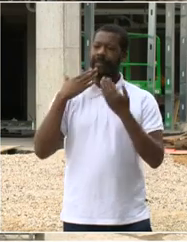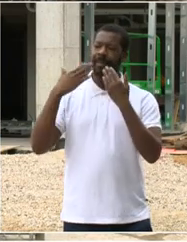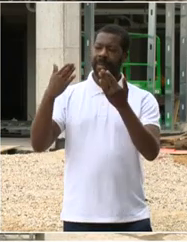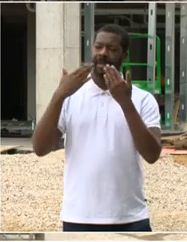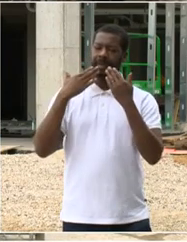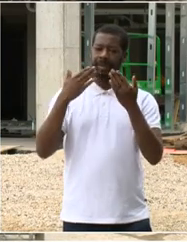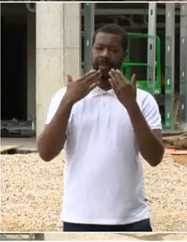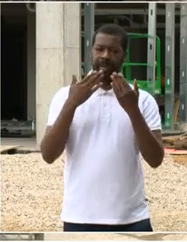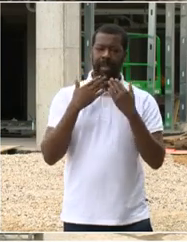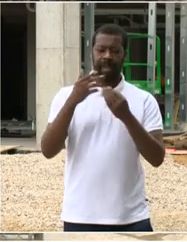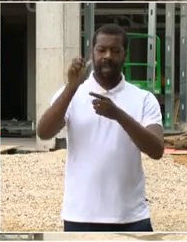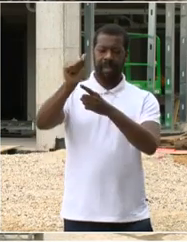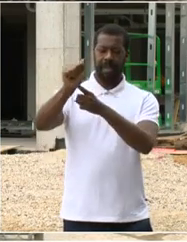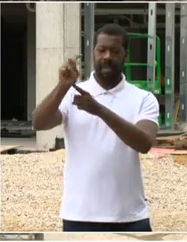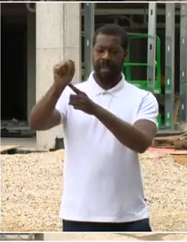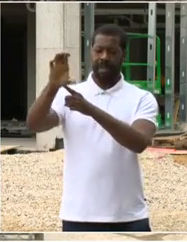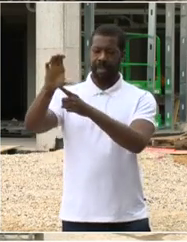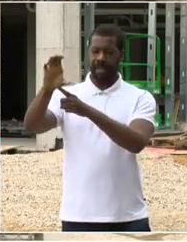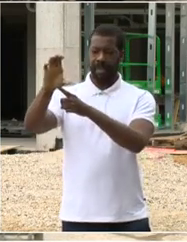you to ANC